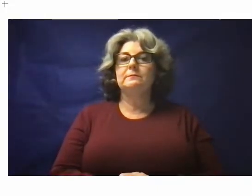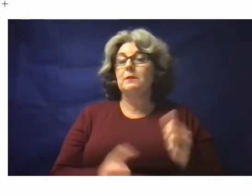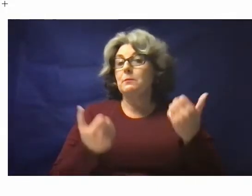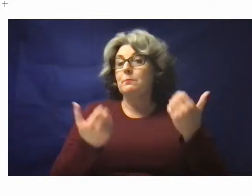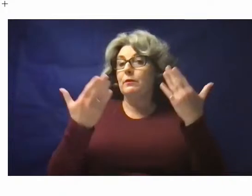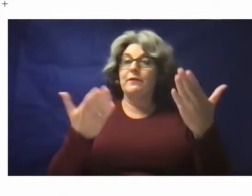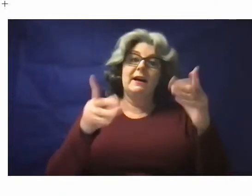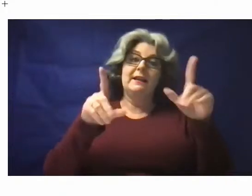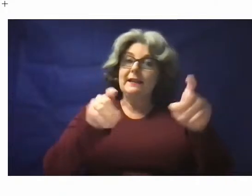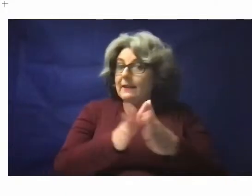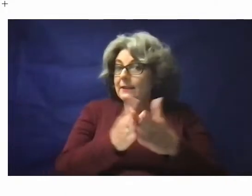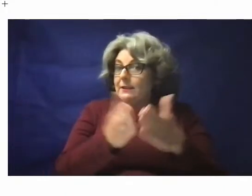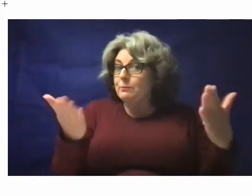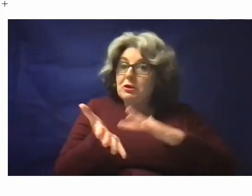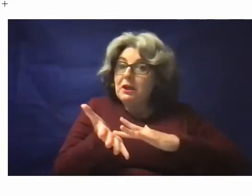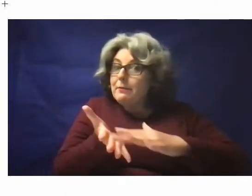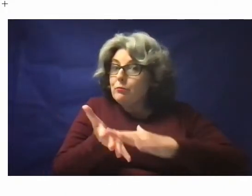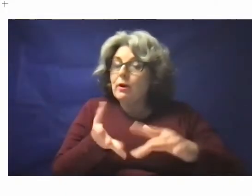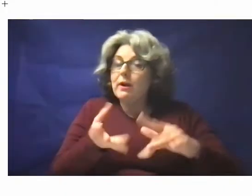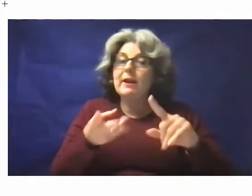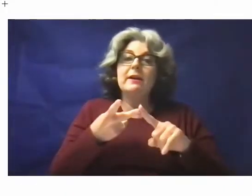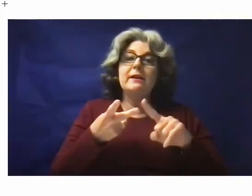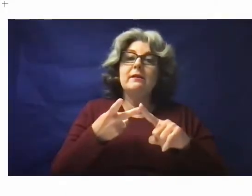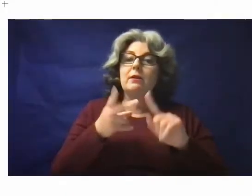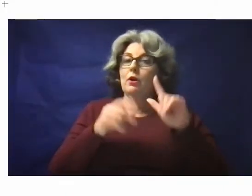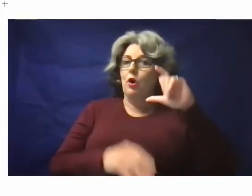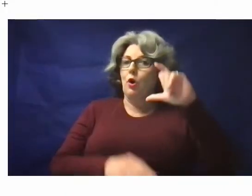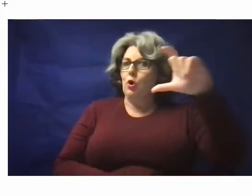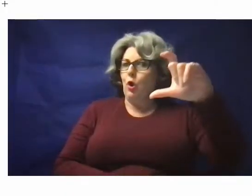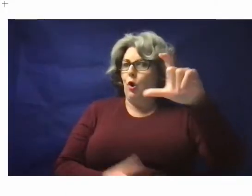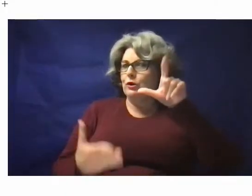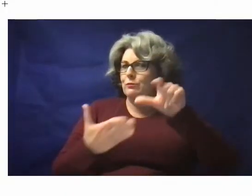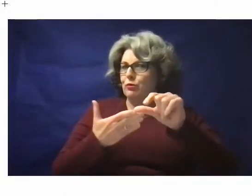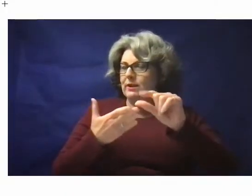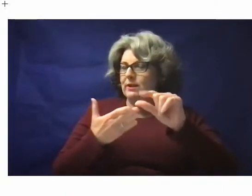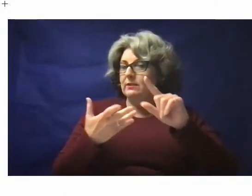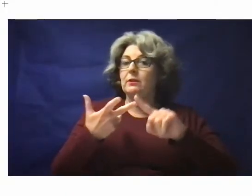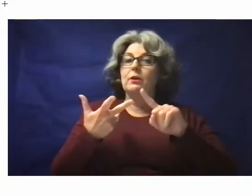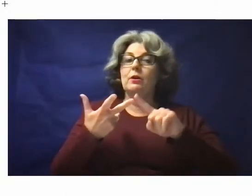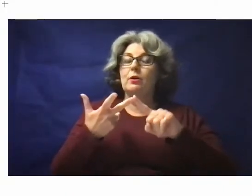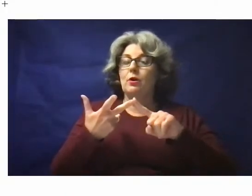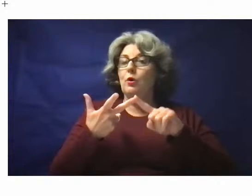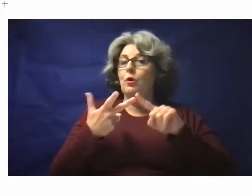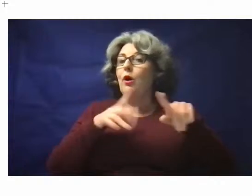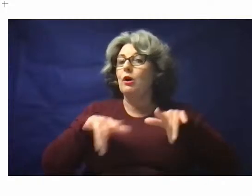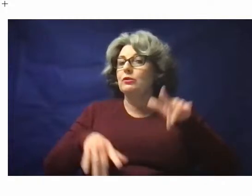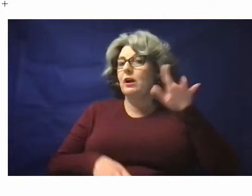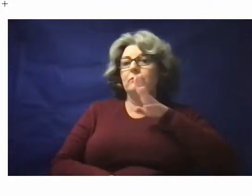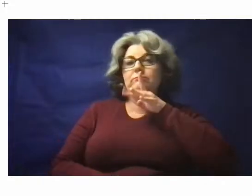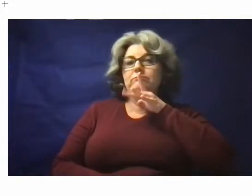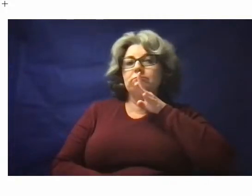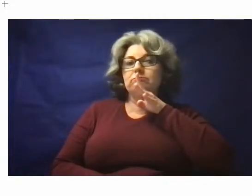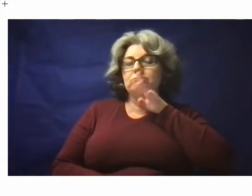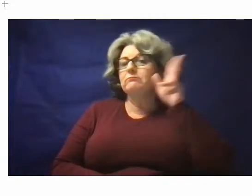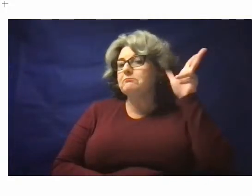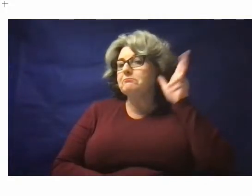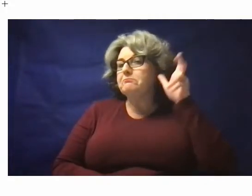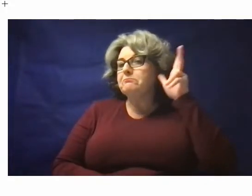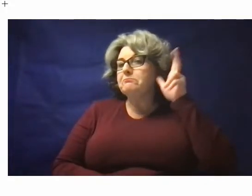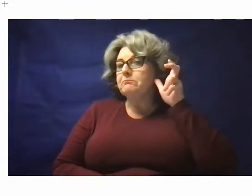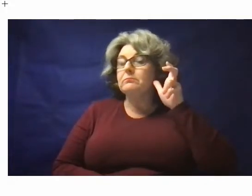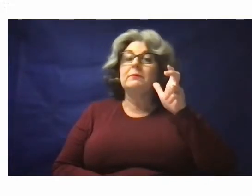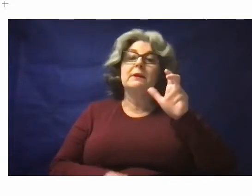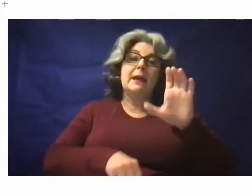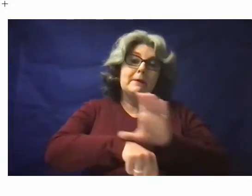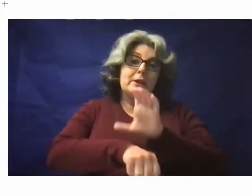booklet in Braille or with larger print or even in audio format. It can be a computer-based test